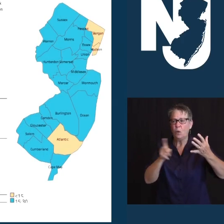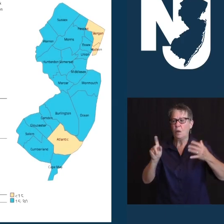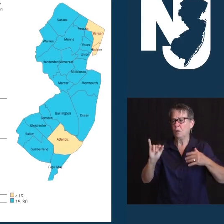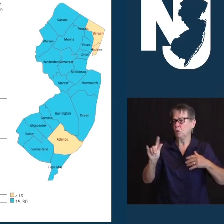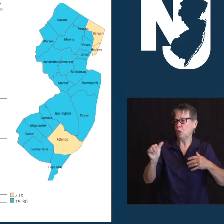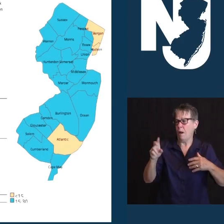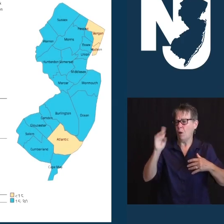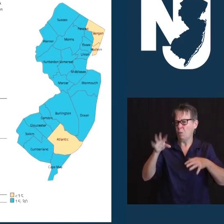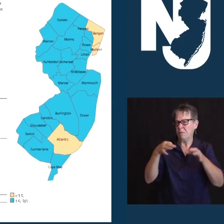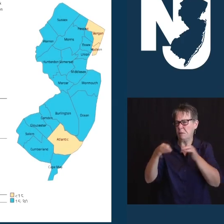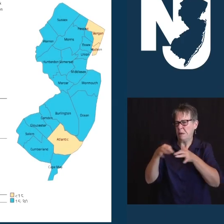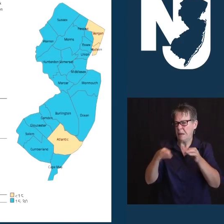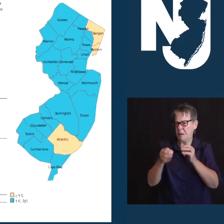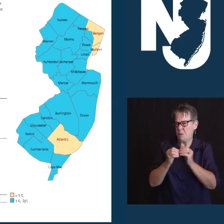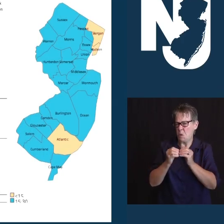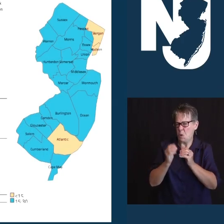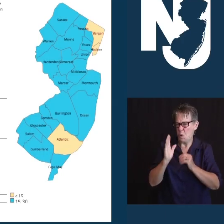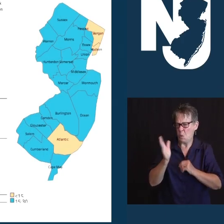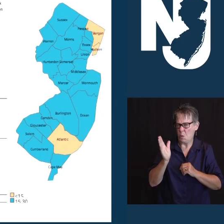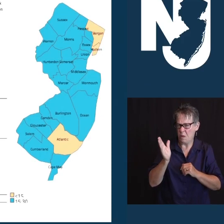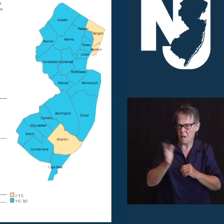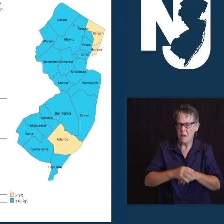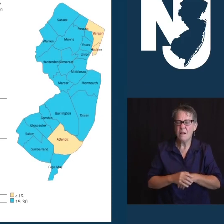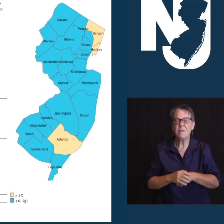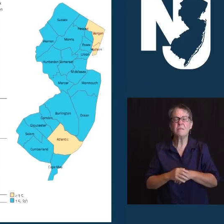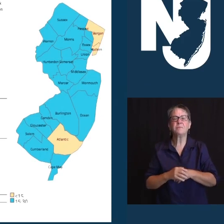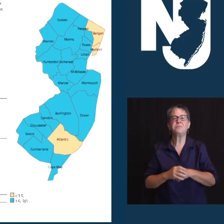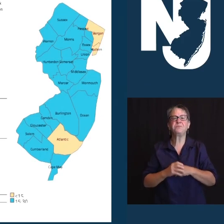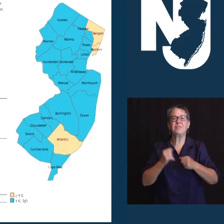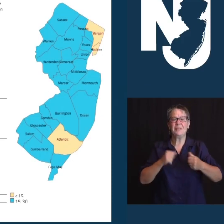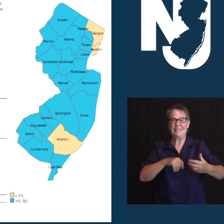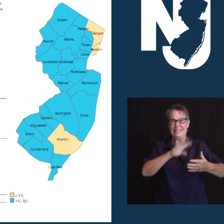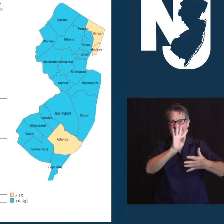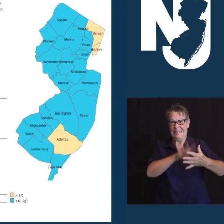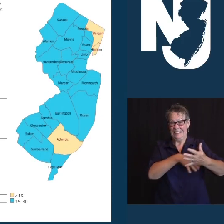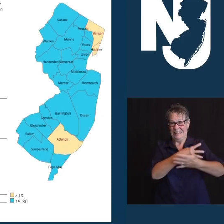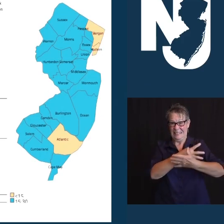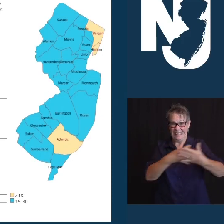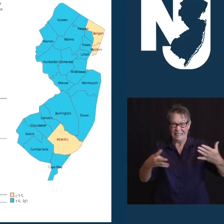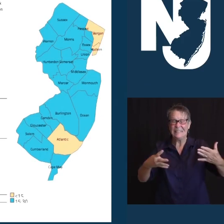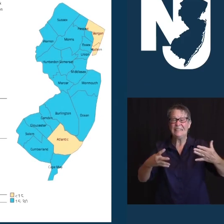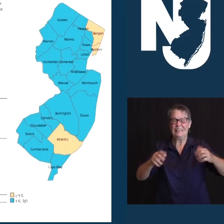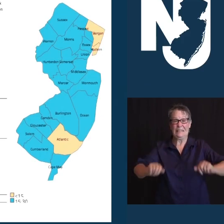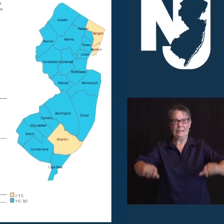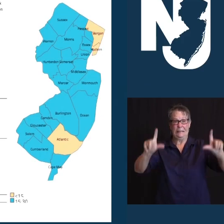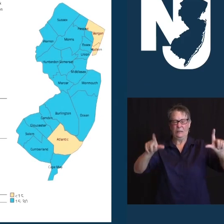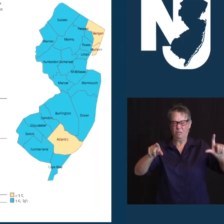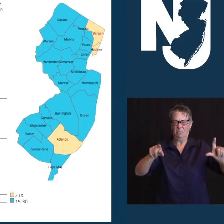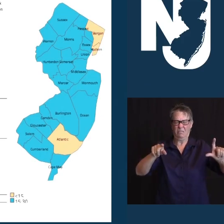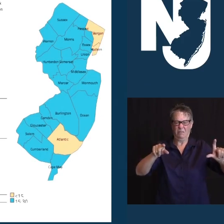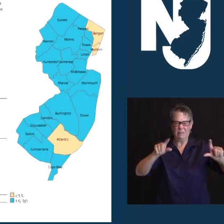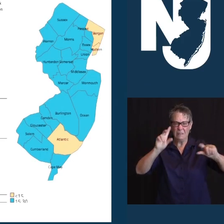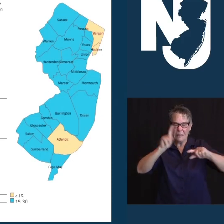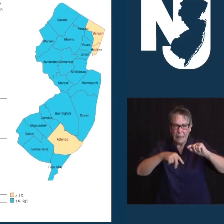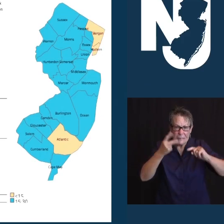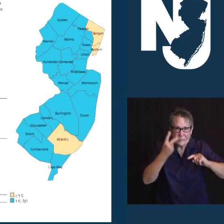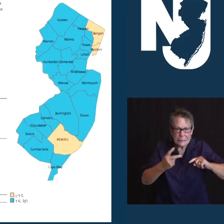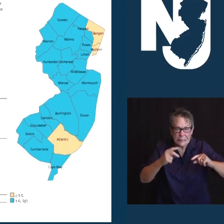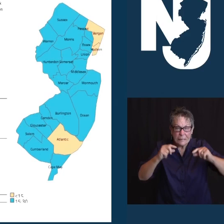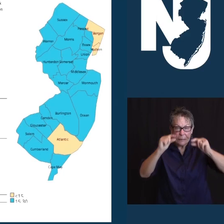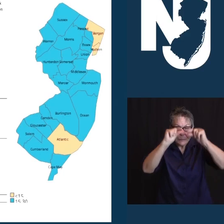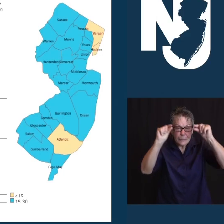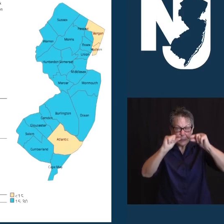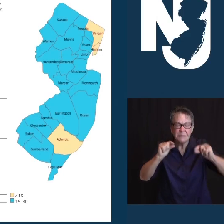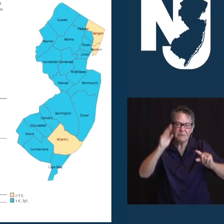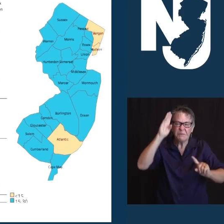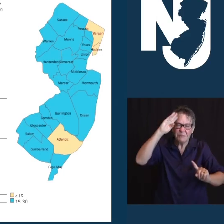time, here's our weekly eye chart, Judy. We continue to build our community contact tracing